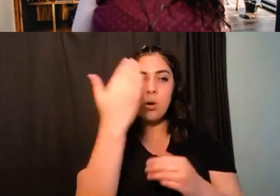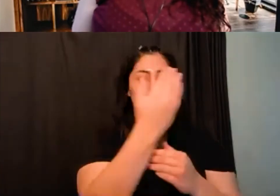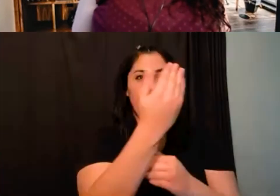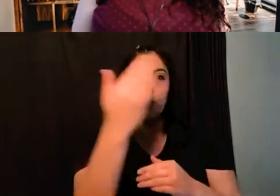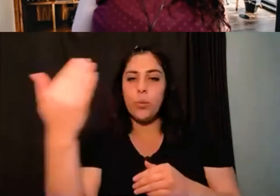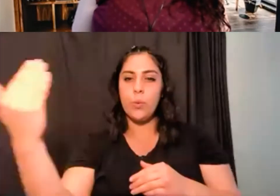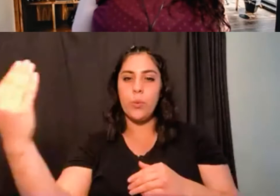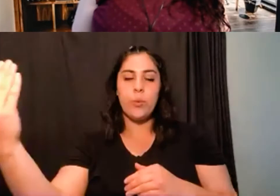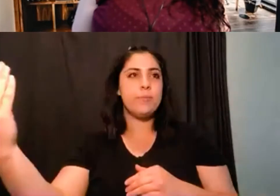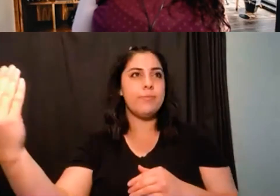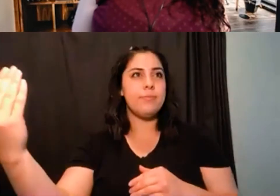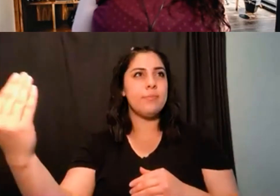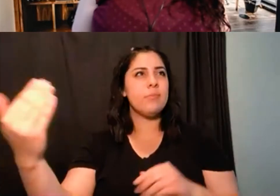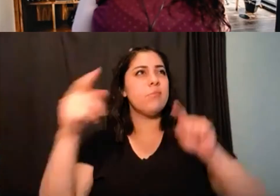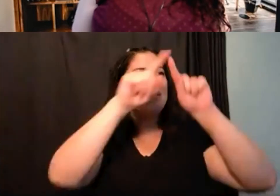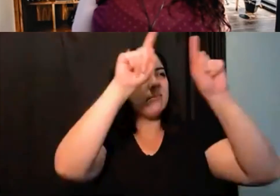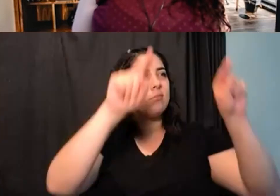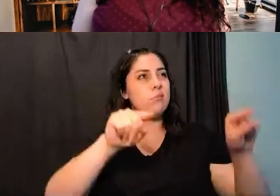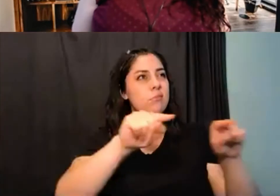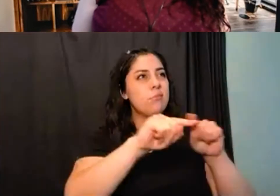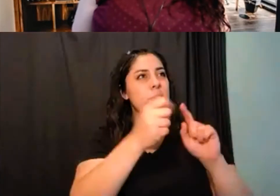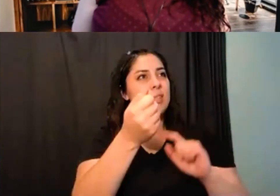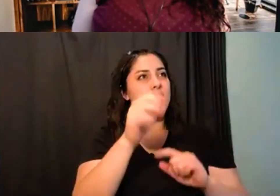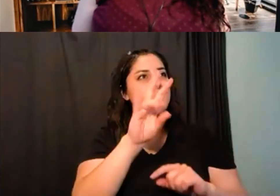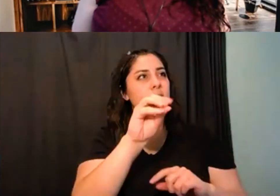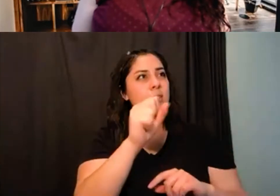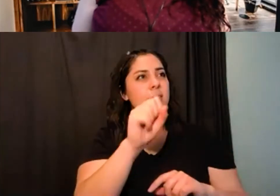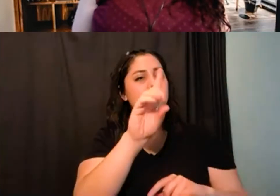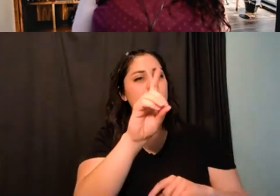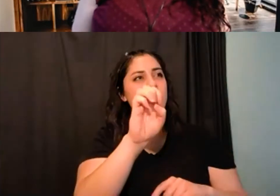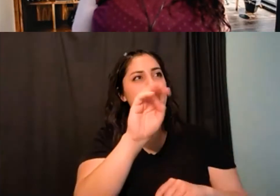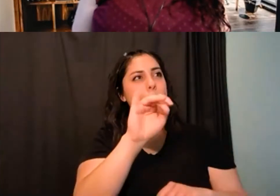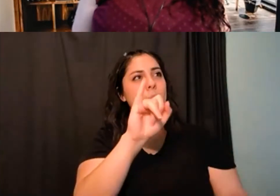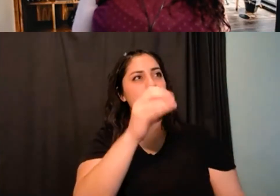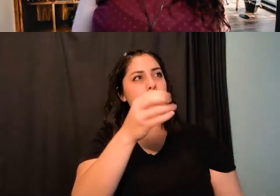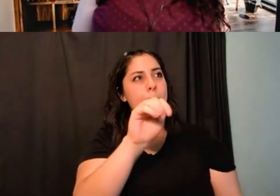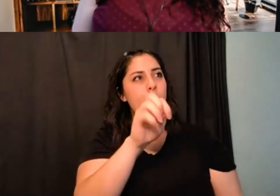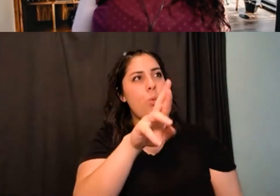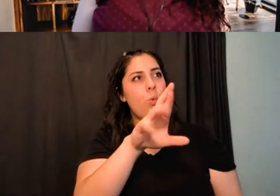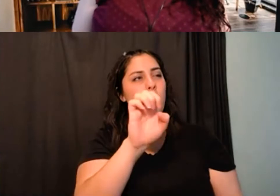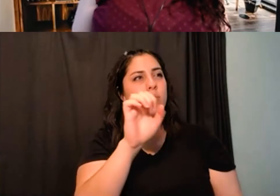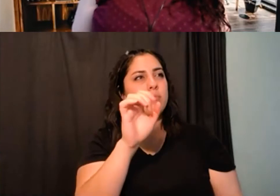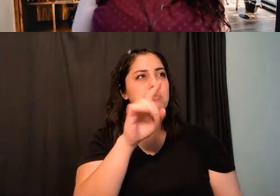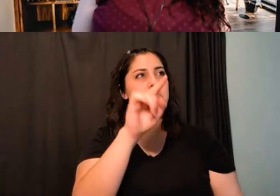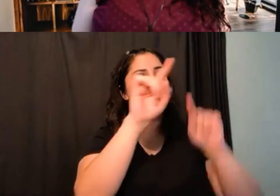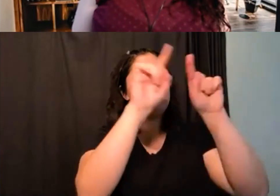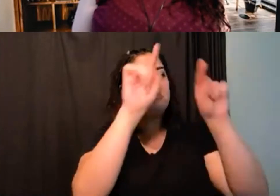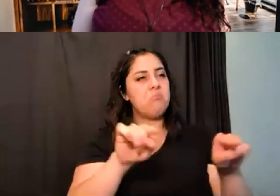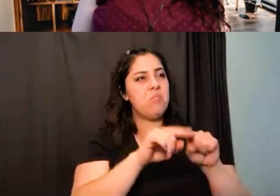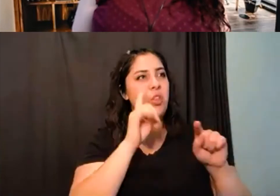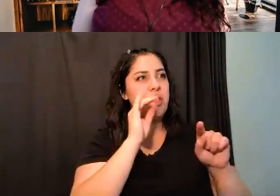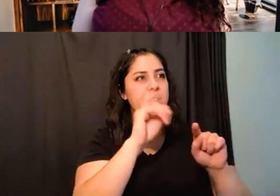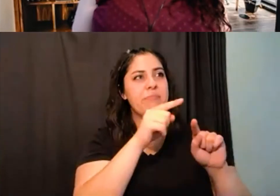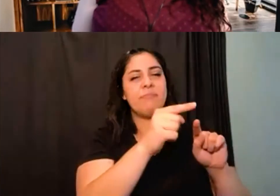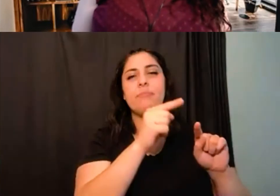A faded poster of a 1970s Demi Moore lookalike. A curling at the corners of a handwritten list